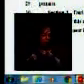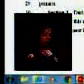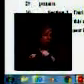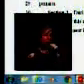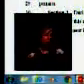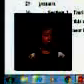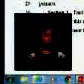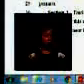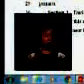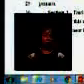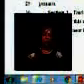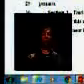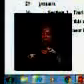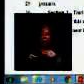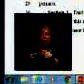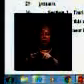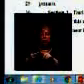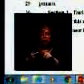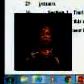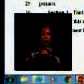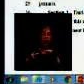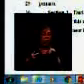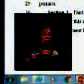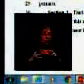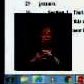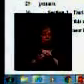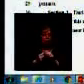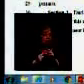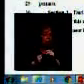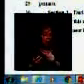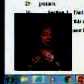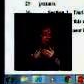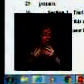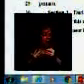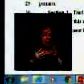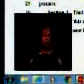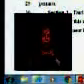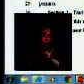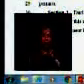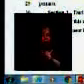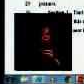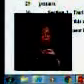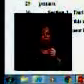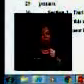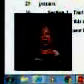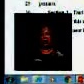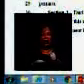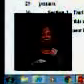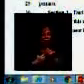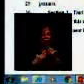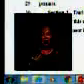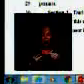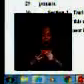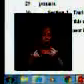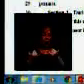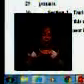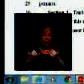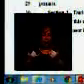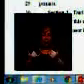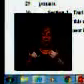also to make sure that if there is damage by fire or wind or anything else to an